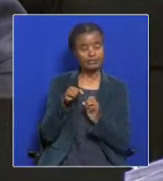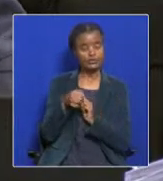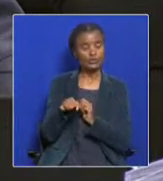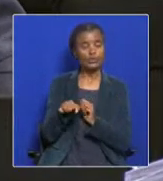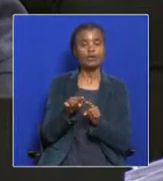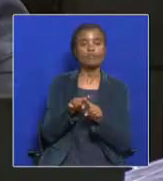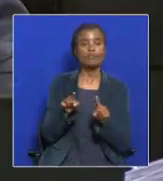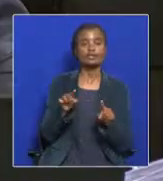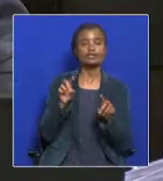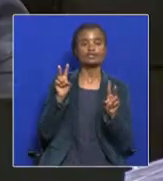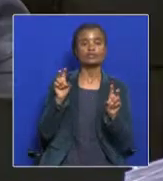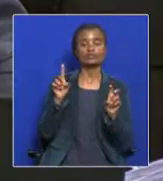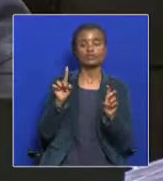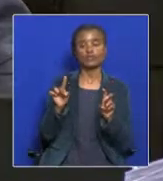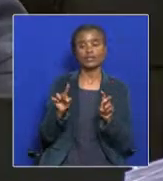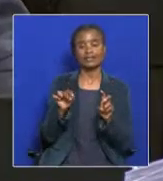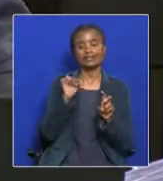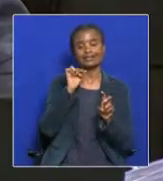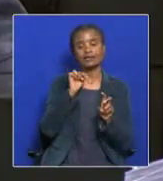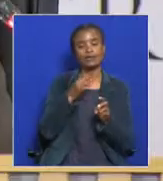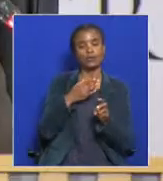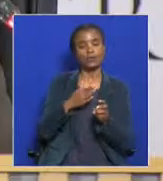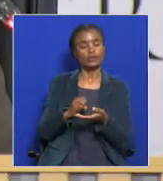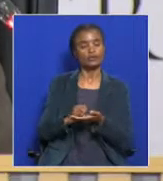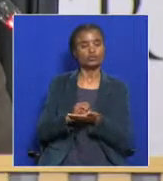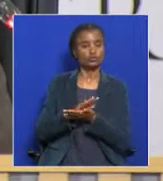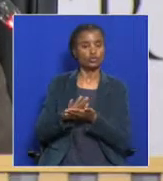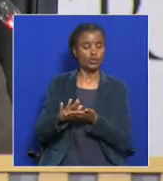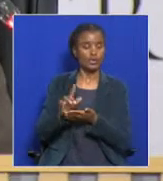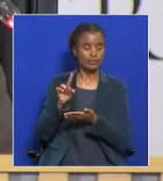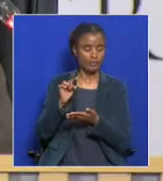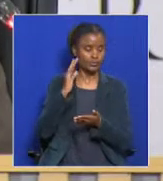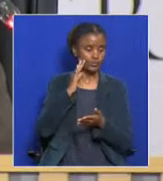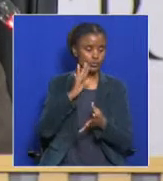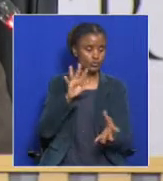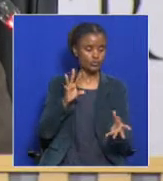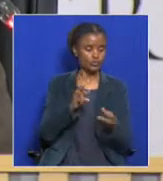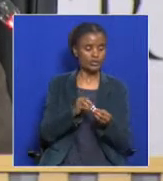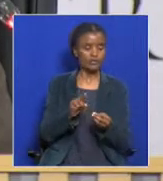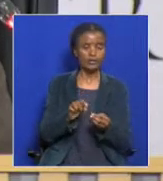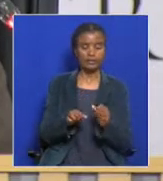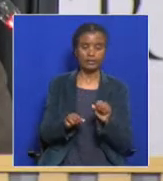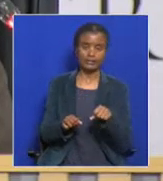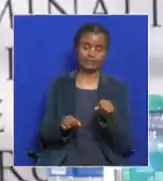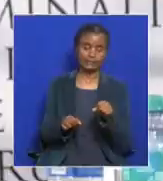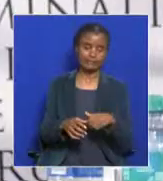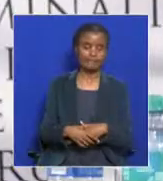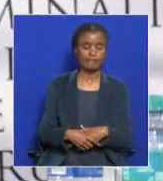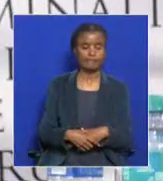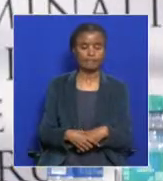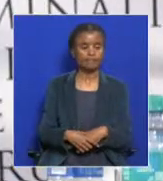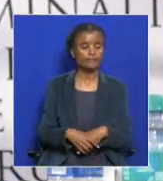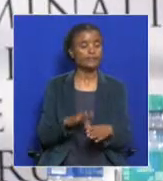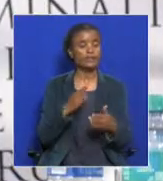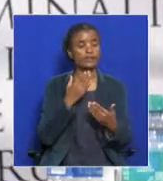what the total is. Yes. Yes. Yes, Commissioner. Yes, that's correct. Thank you, Commissioners.